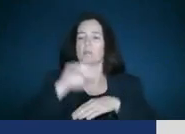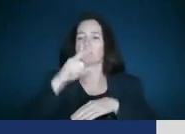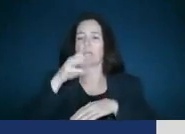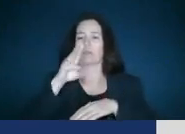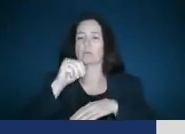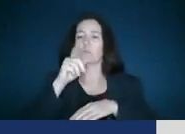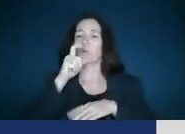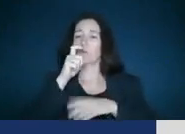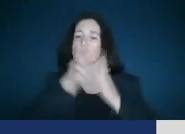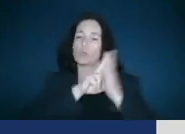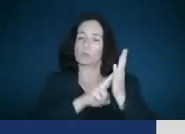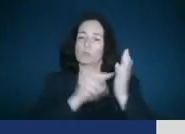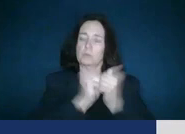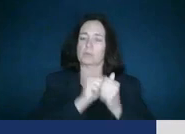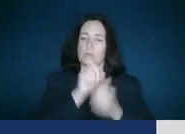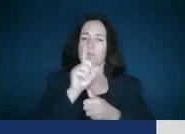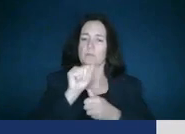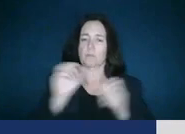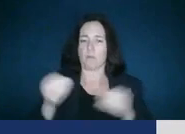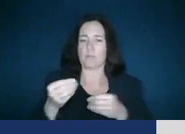our office.